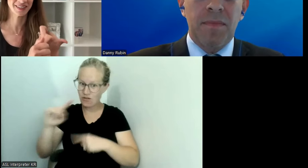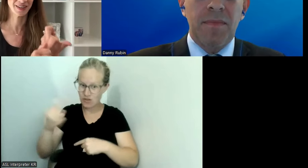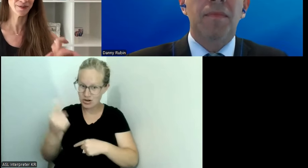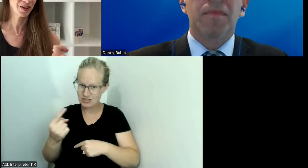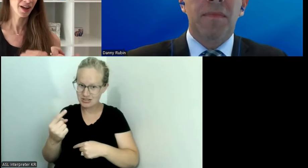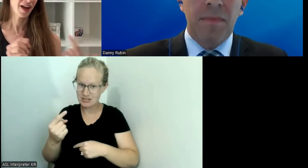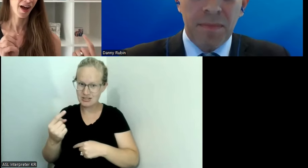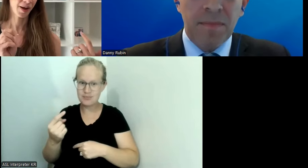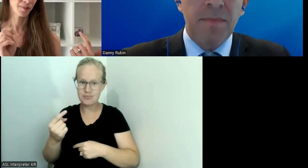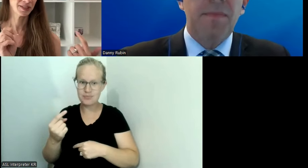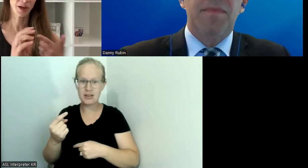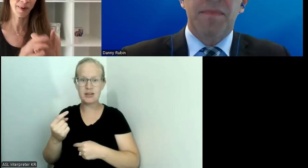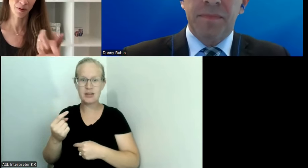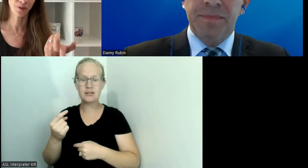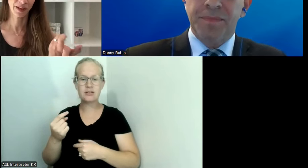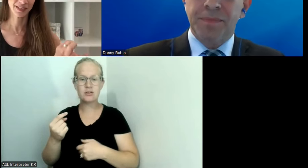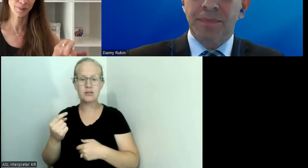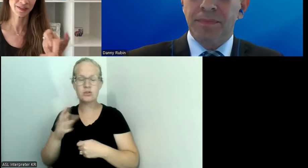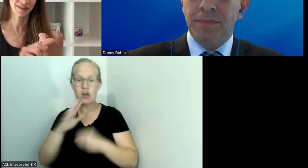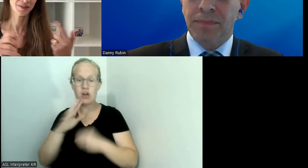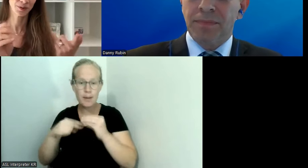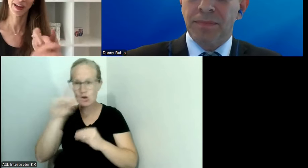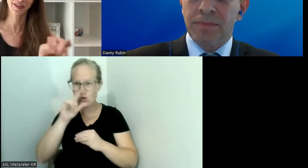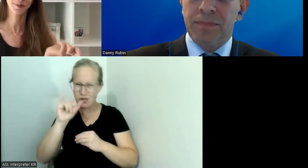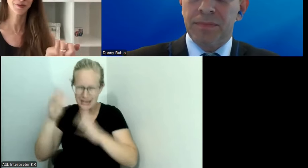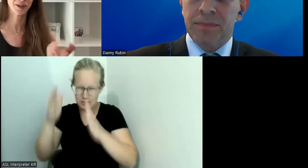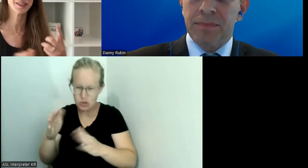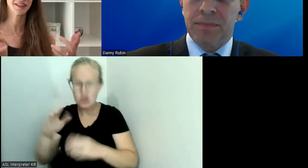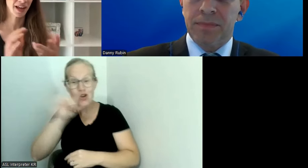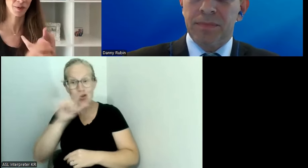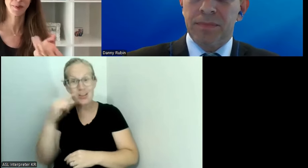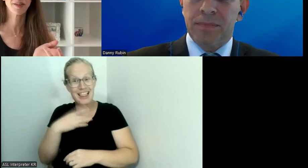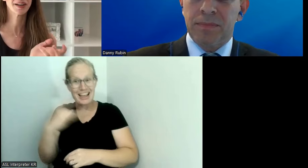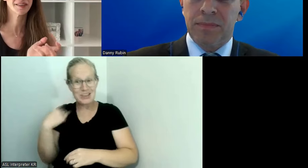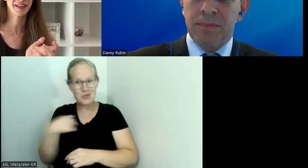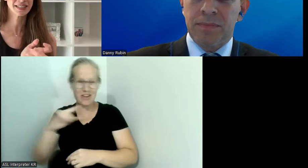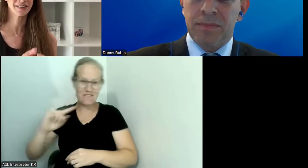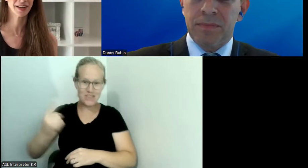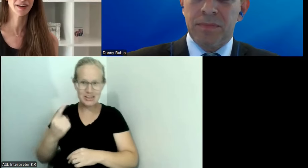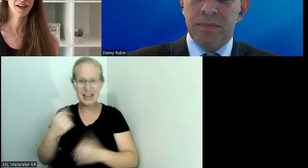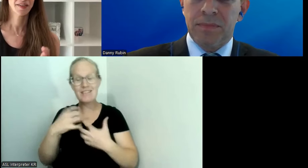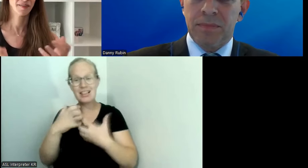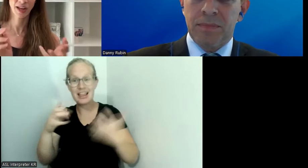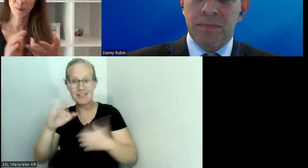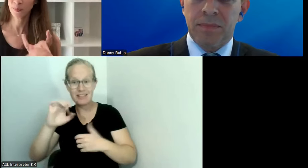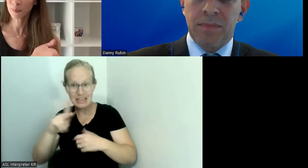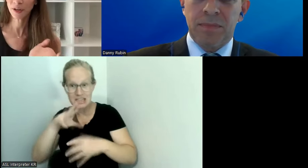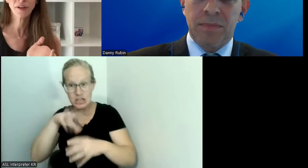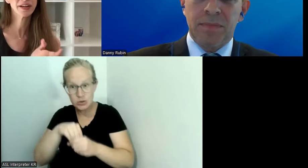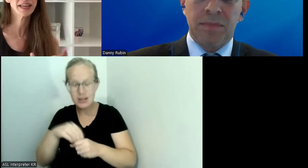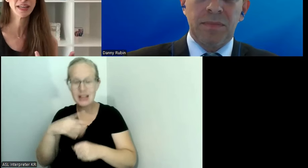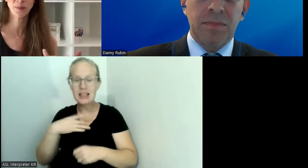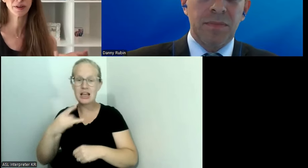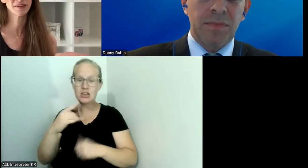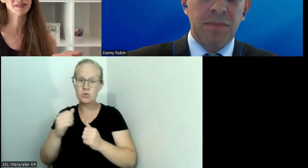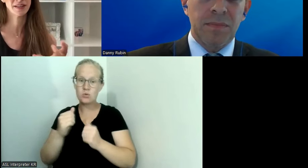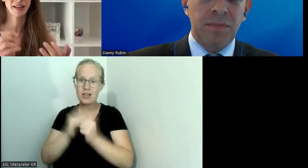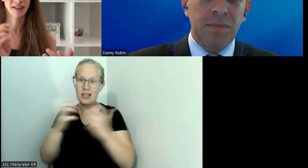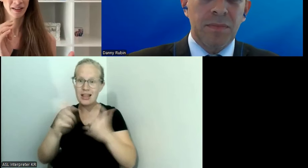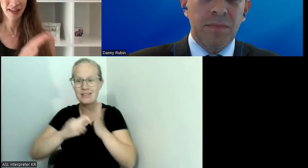search engine itself. Um, we talk about Google, like it's a person Google likes when we're first. They like when we have a lot of links in there. They like when we're putting a lot of